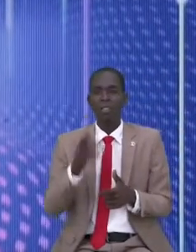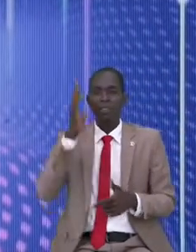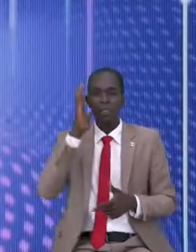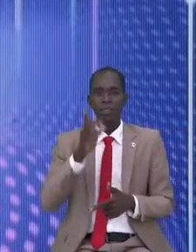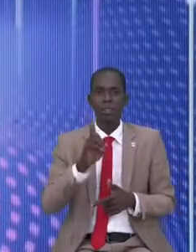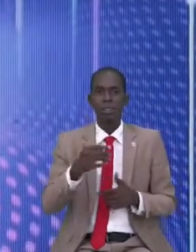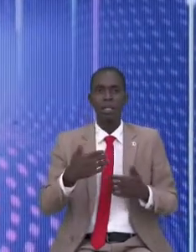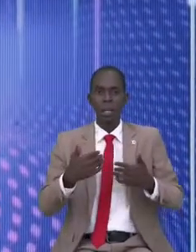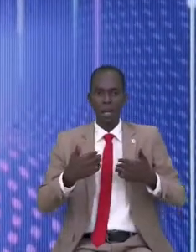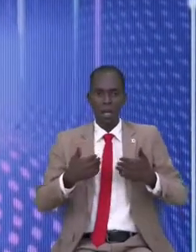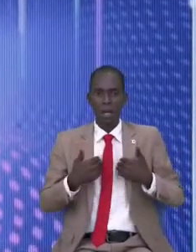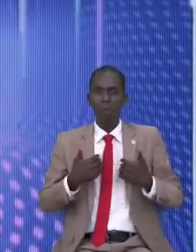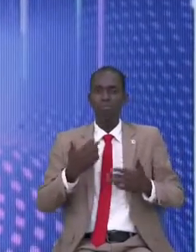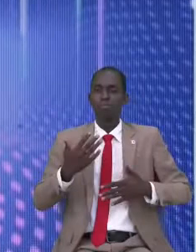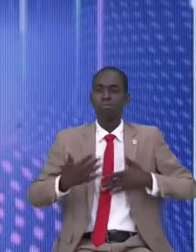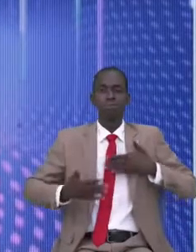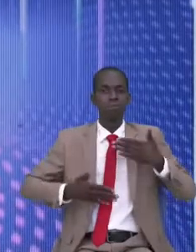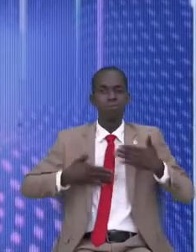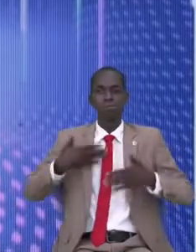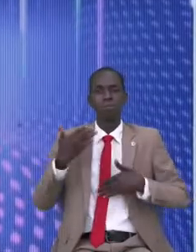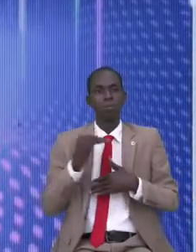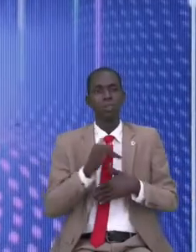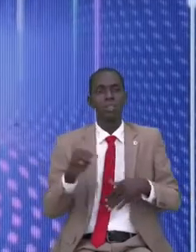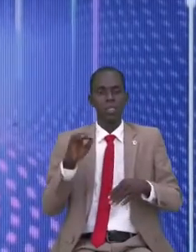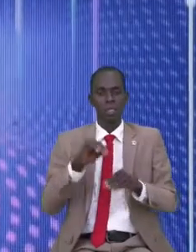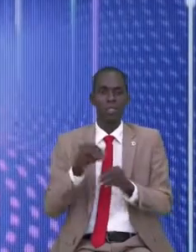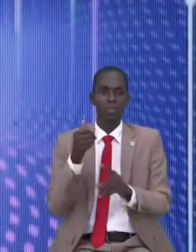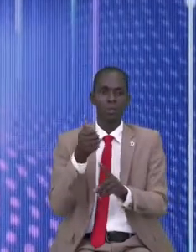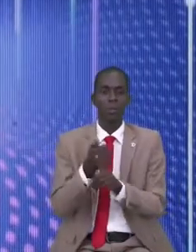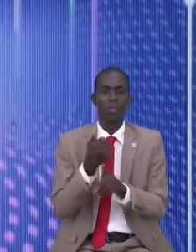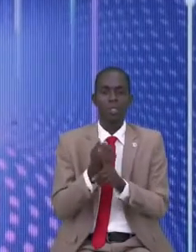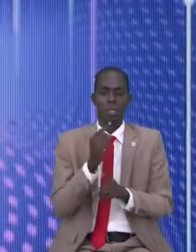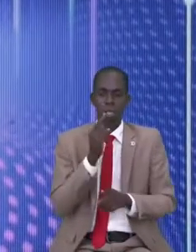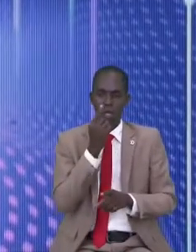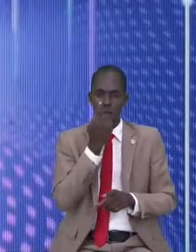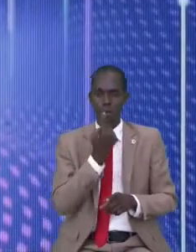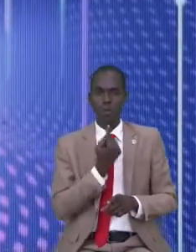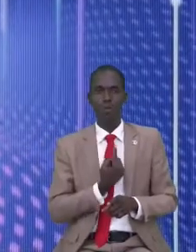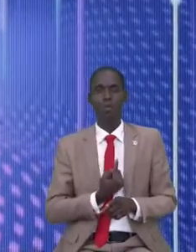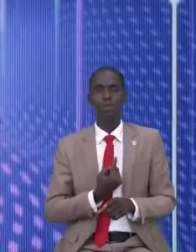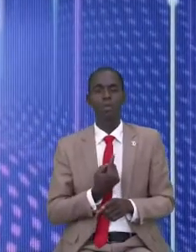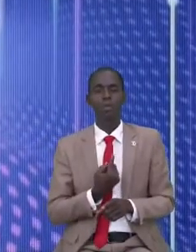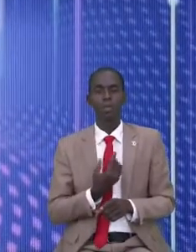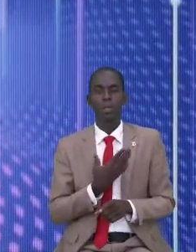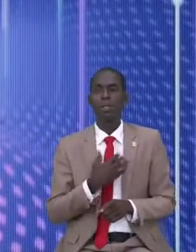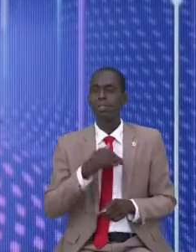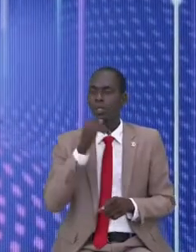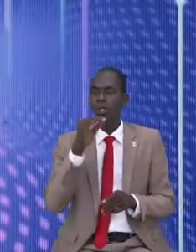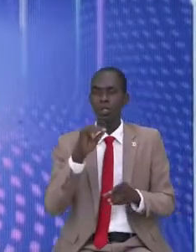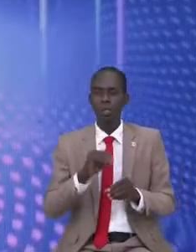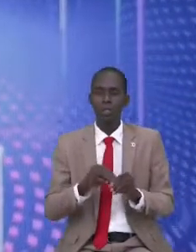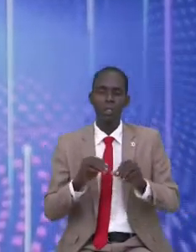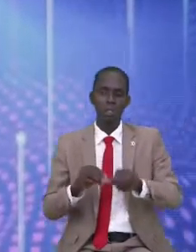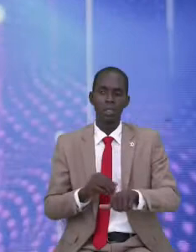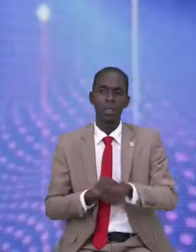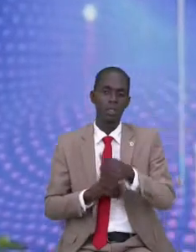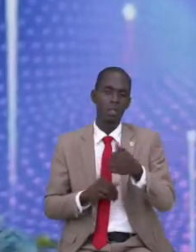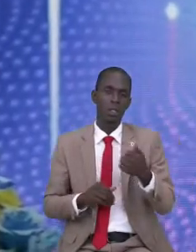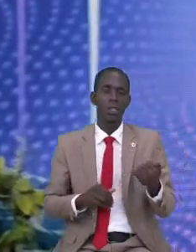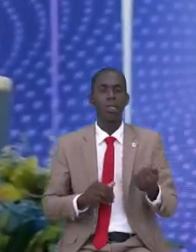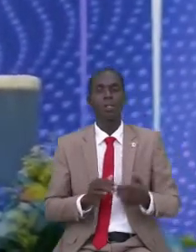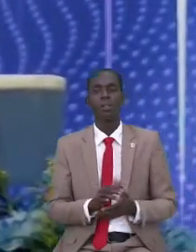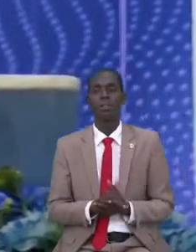have rejoicing in himself alone and not